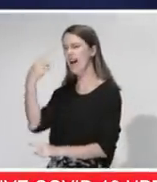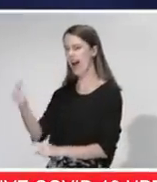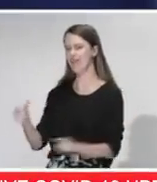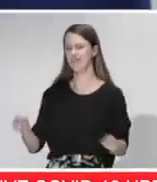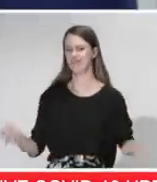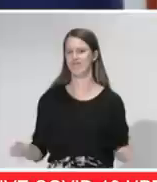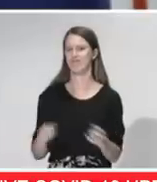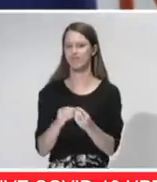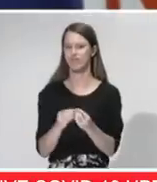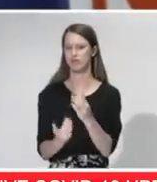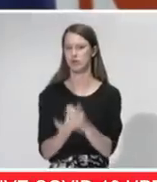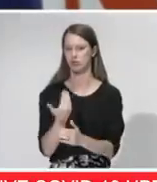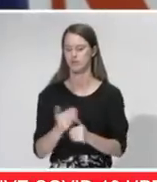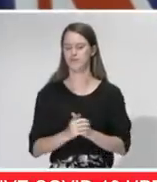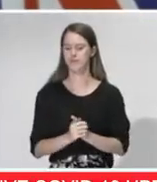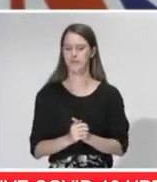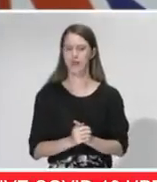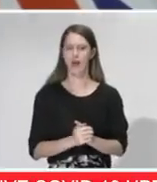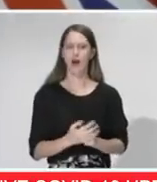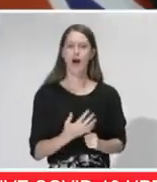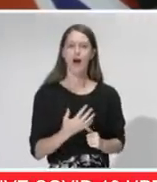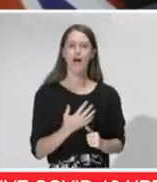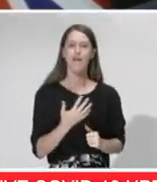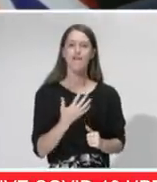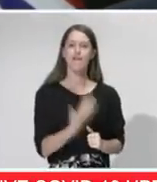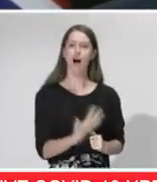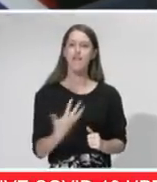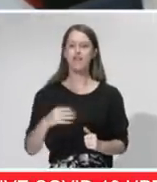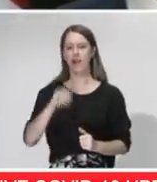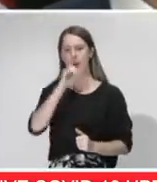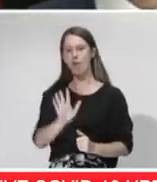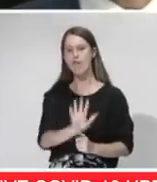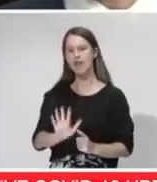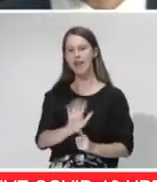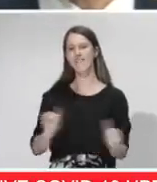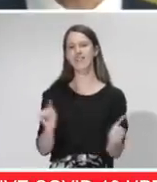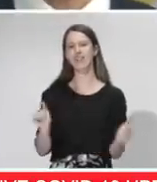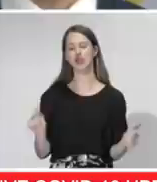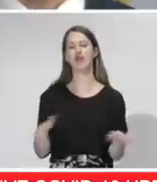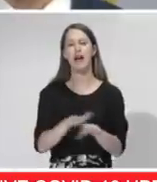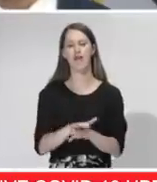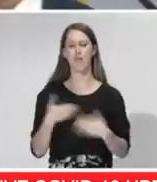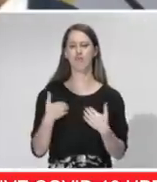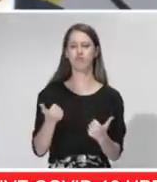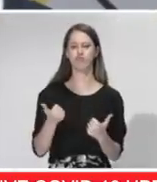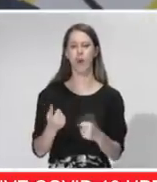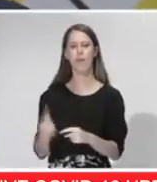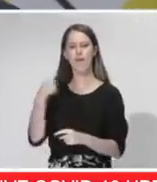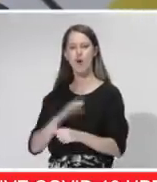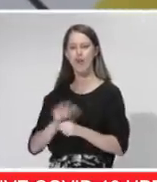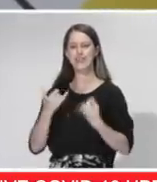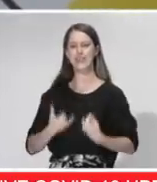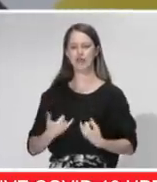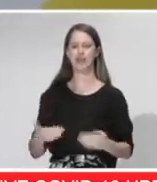cases. There are now 546 people who have had COVID-19 infection who have now